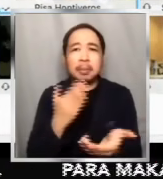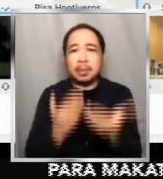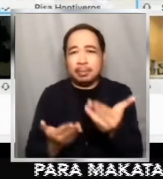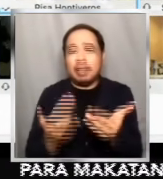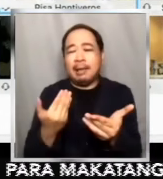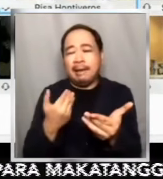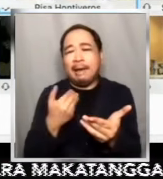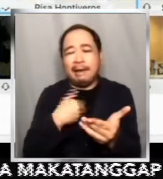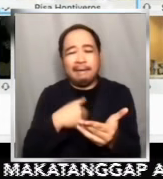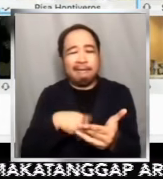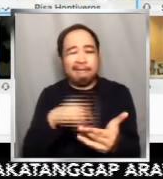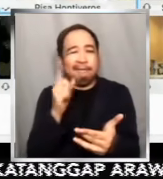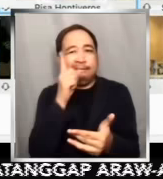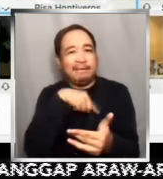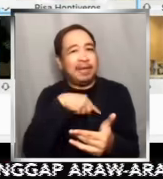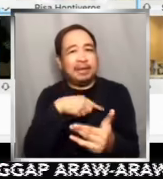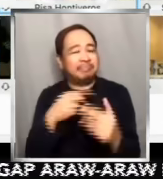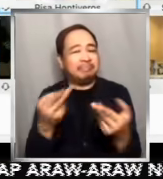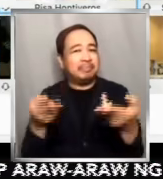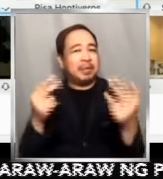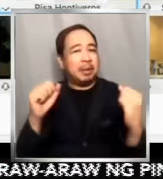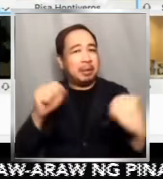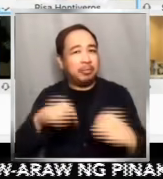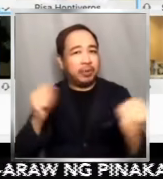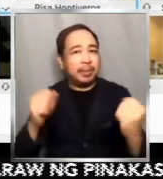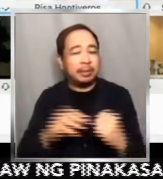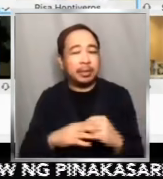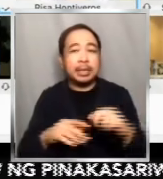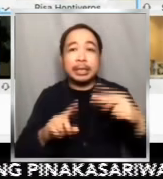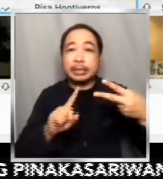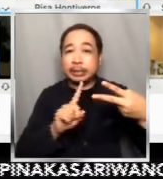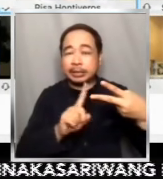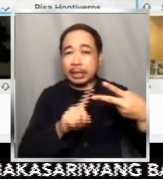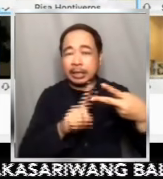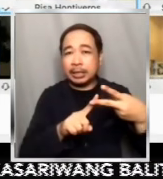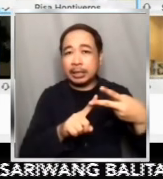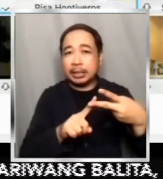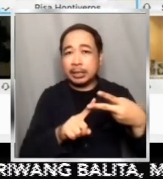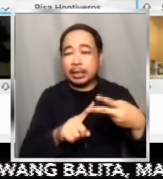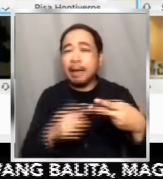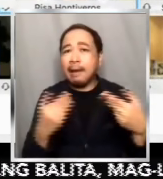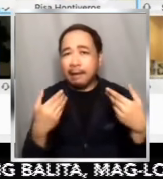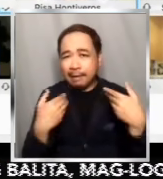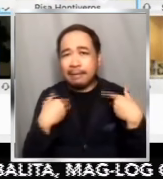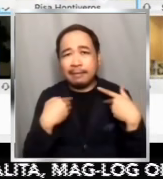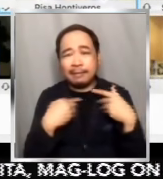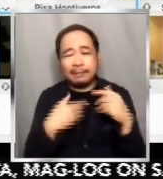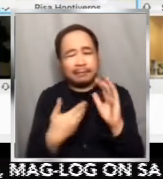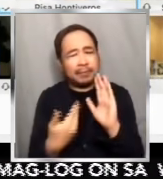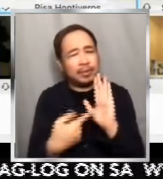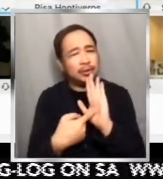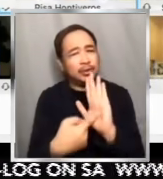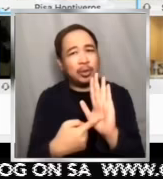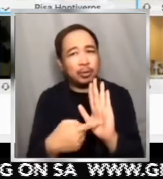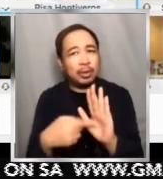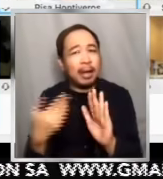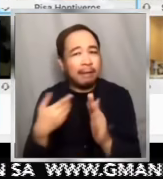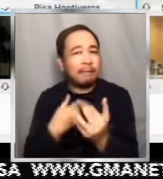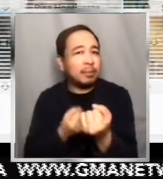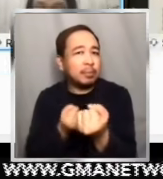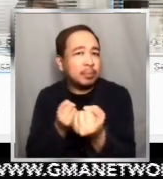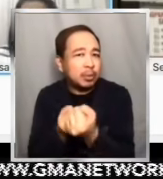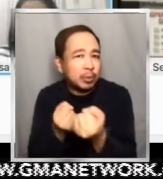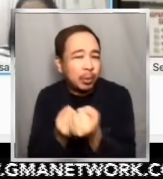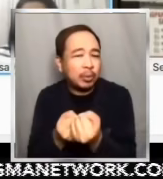venture. Second, this has the signs of being financed by a possible behest